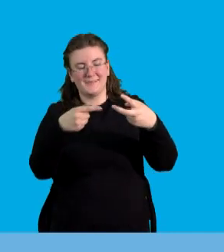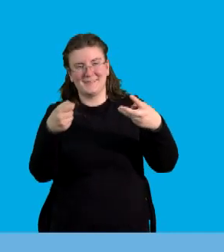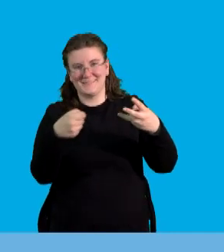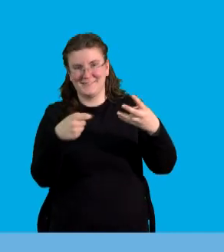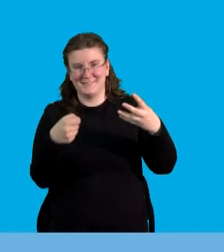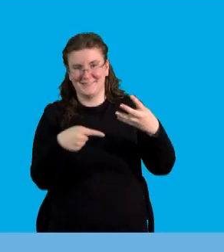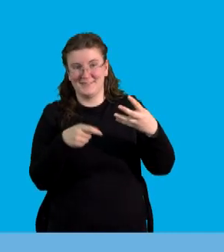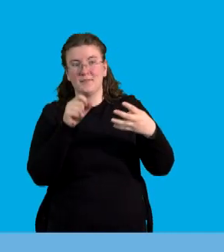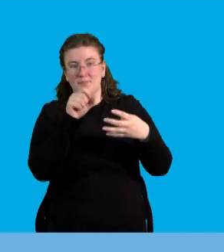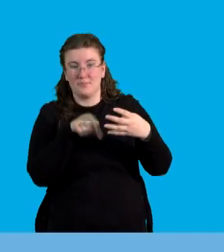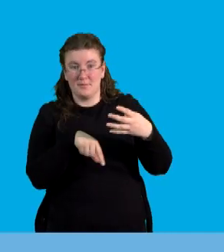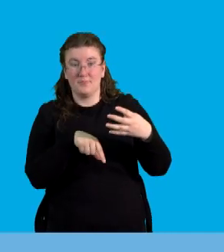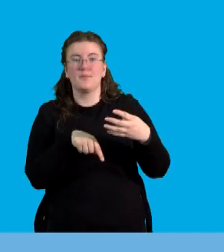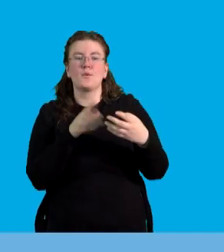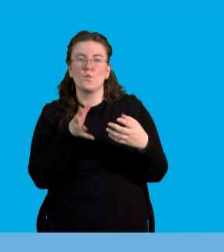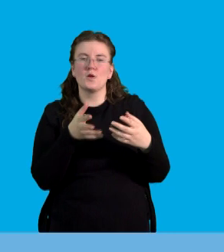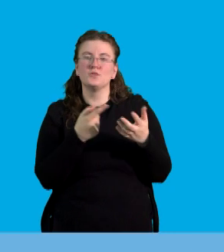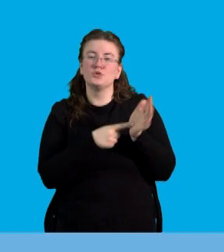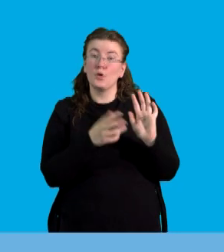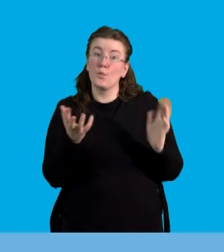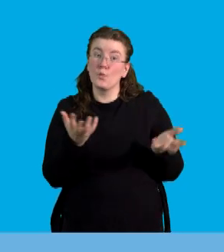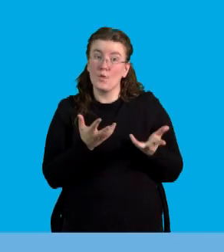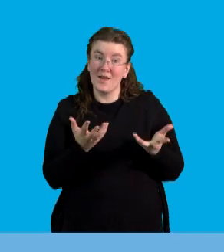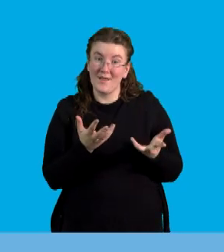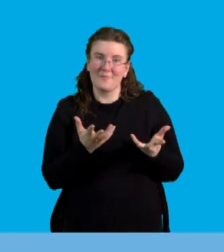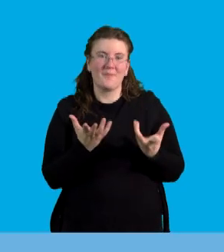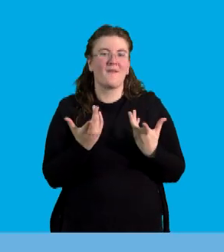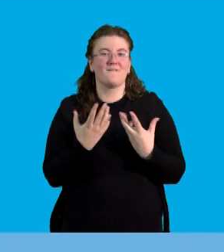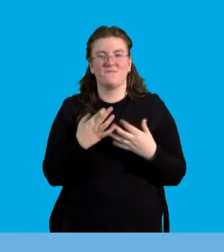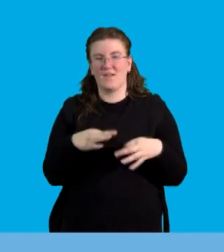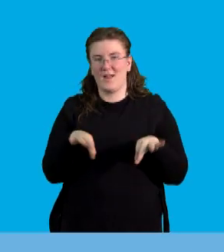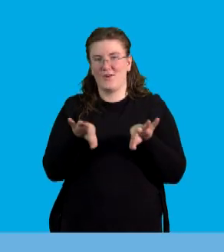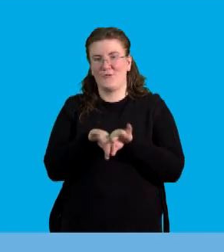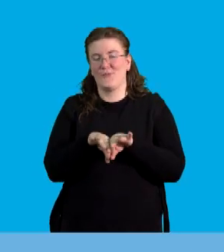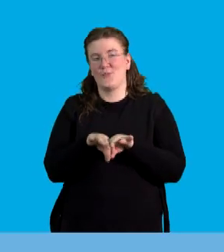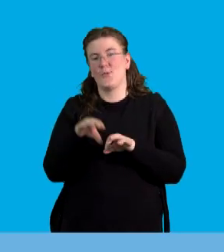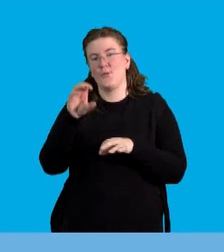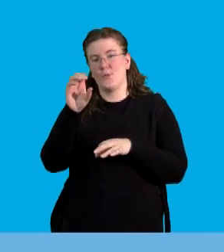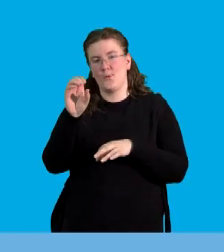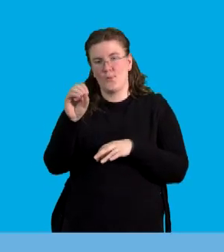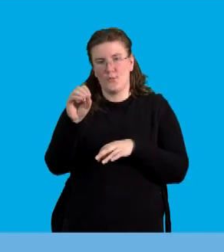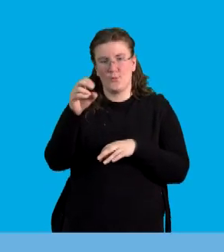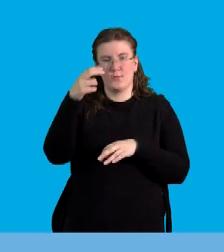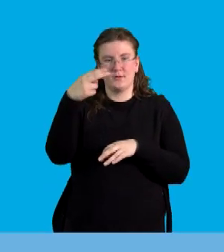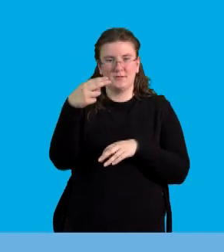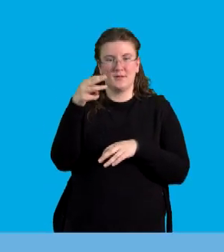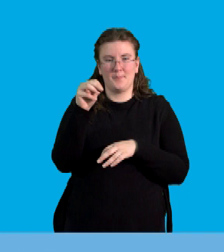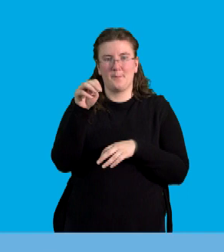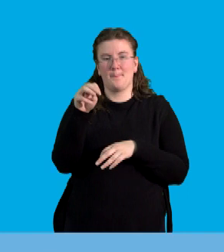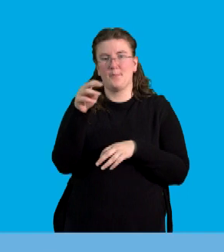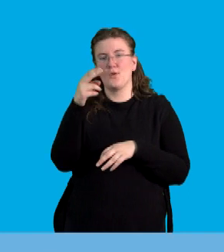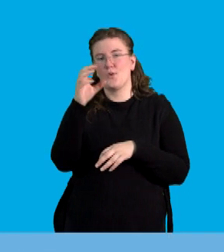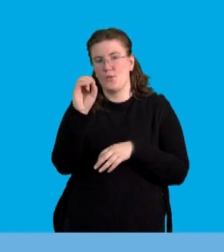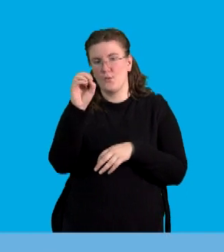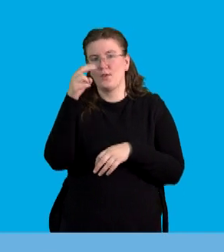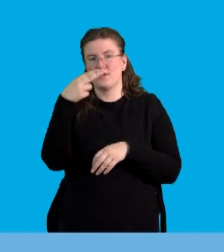and indicated on the component as a value in ohm. So the resistance is given or indicated in terms of ohm, and the